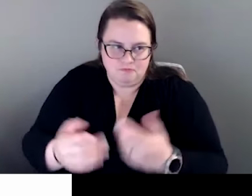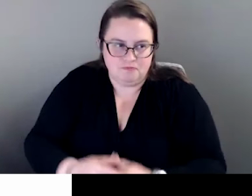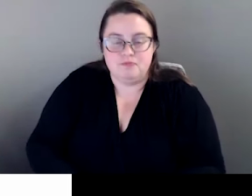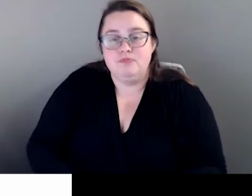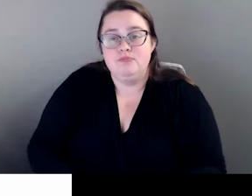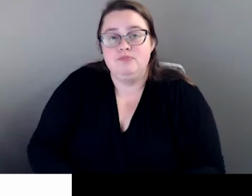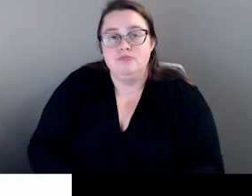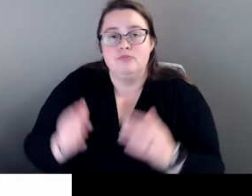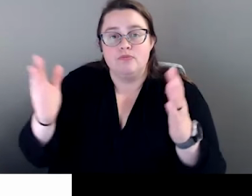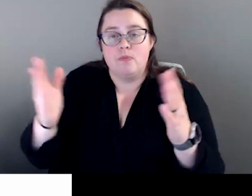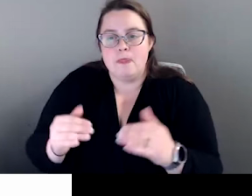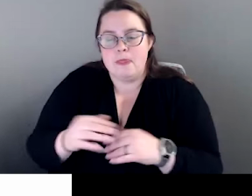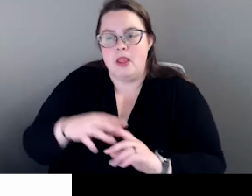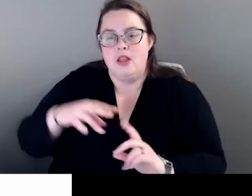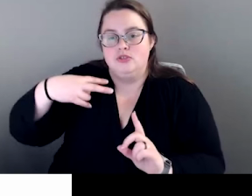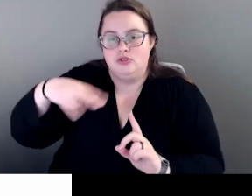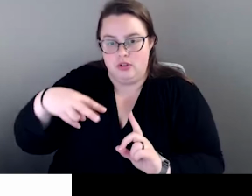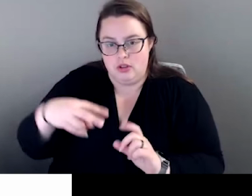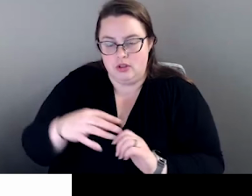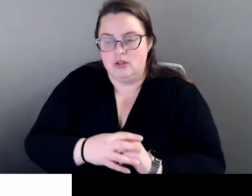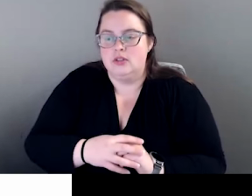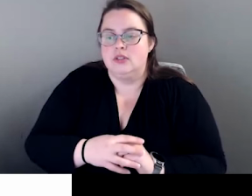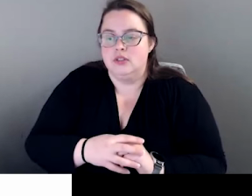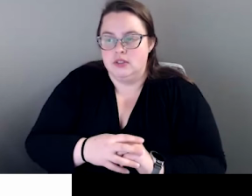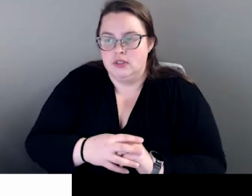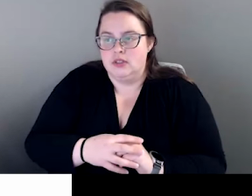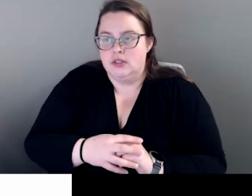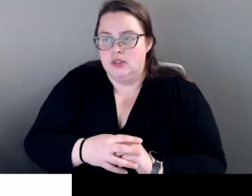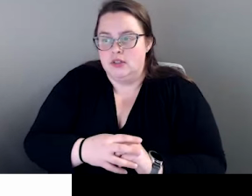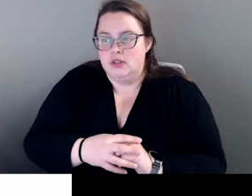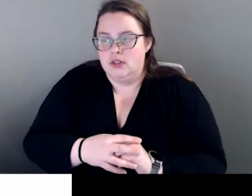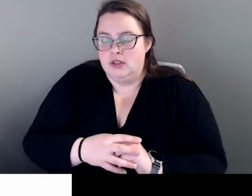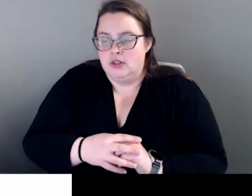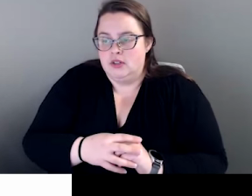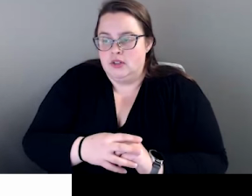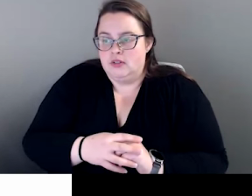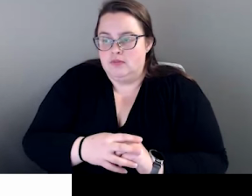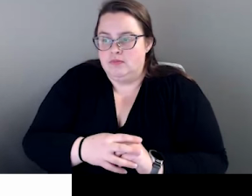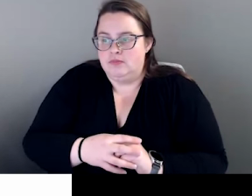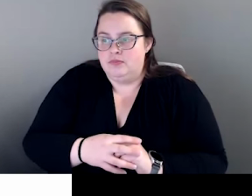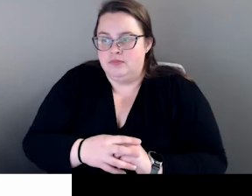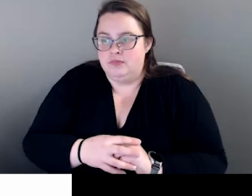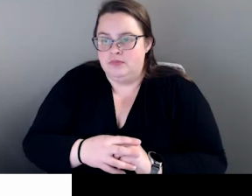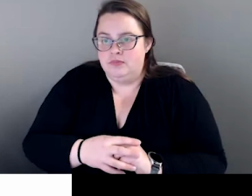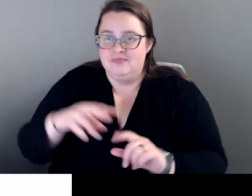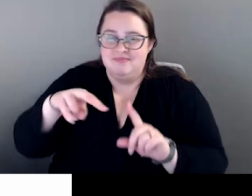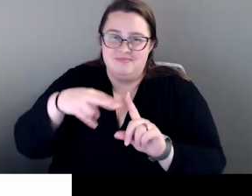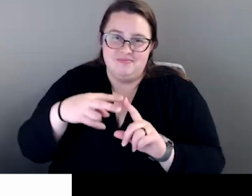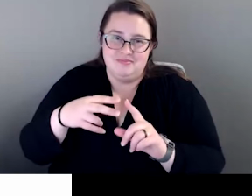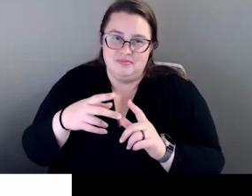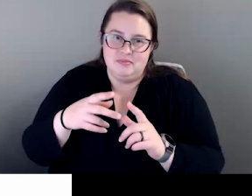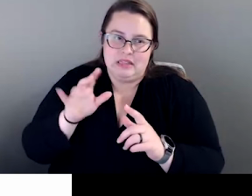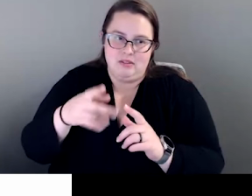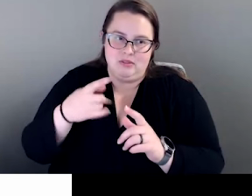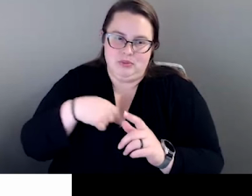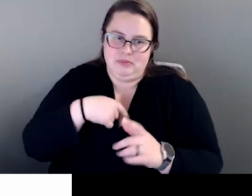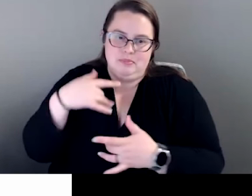Stalking. So stalking is, I want to say this is the one that we see the most on campus.